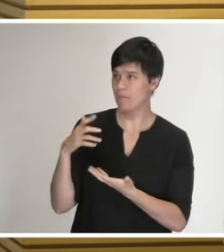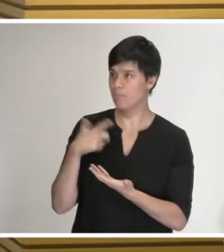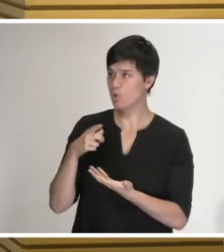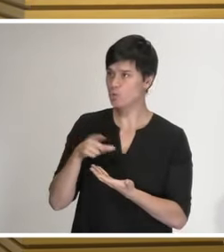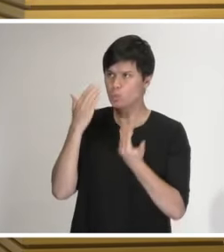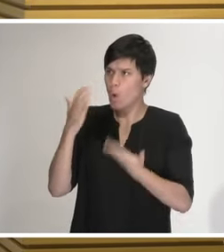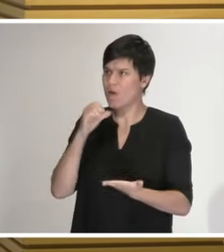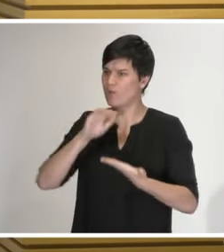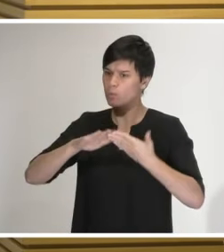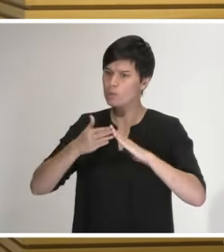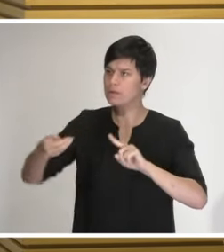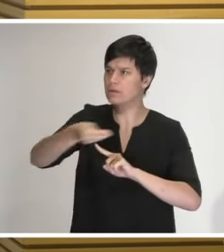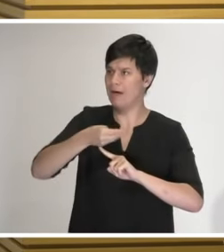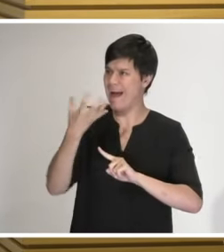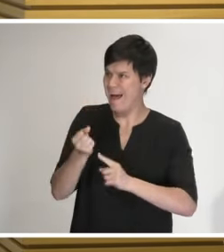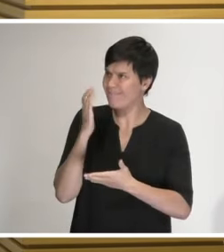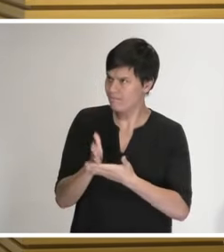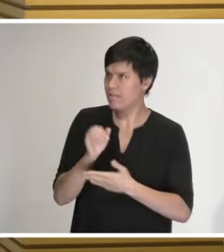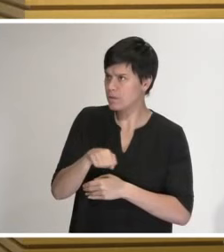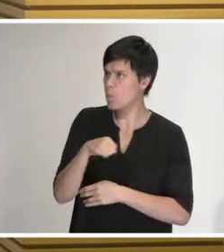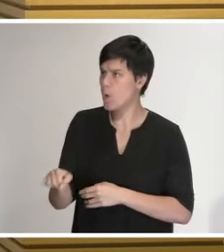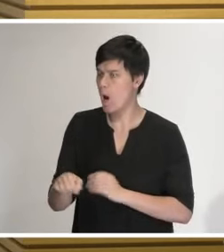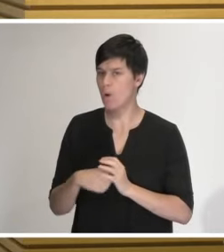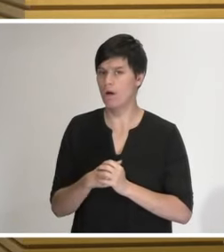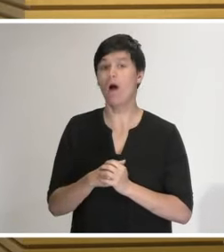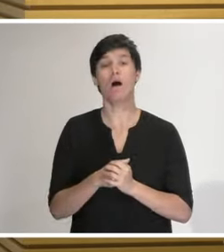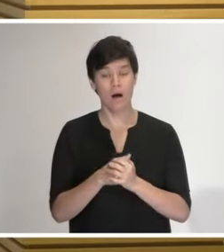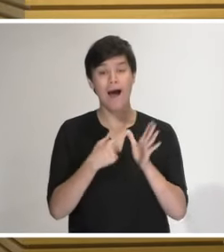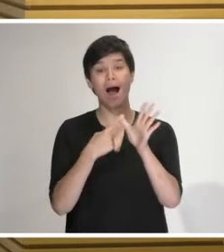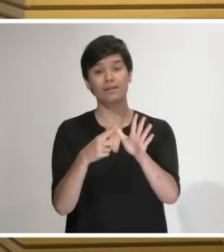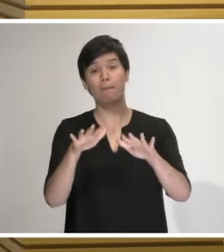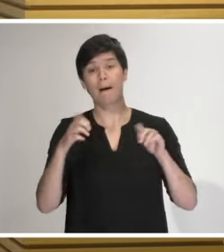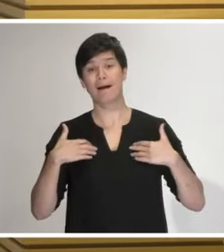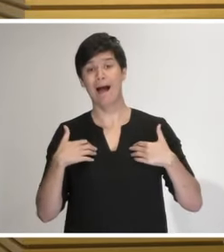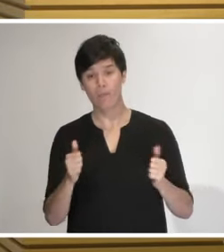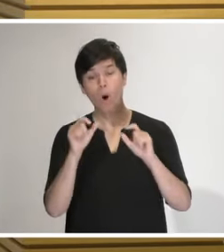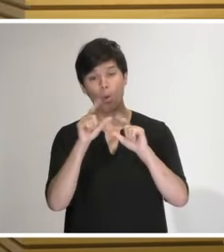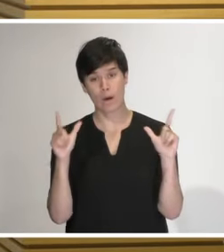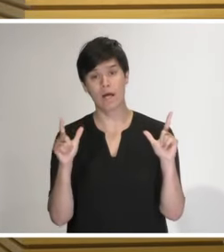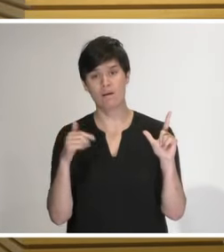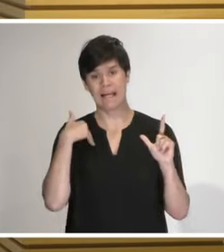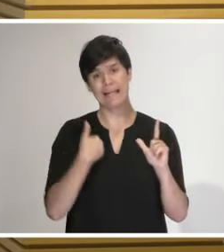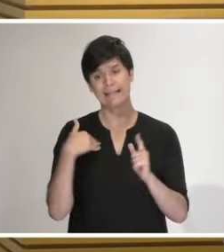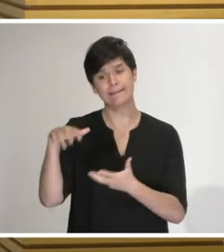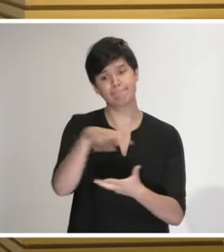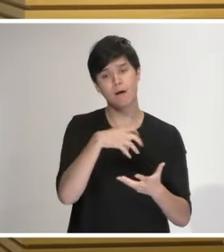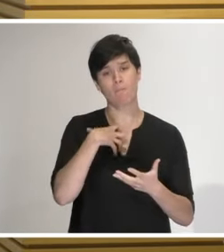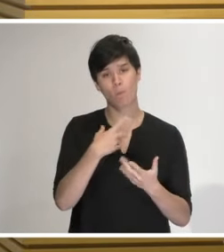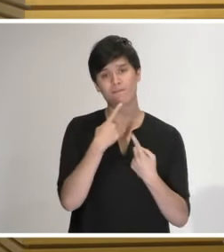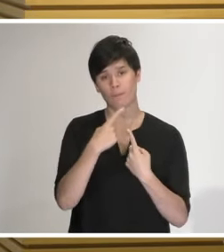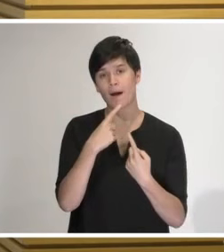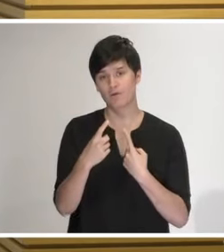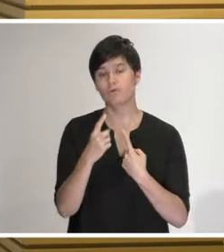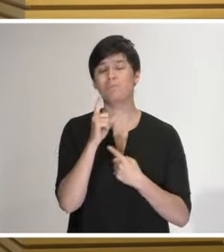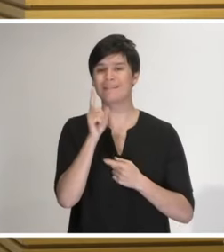public health units are well aware of the need for that data, and they are, in some places, they're actually doing some further assessment to find out